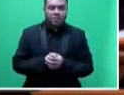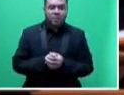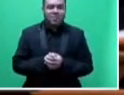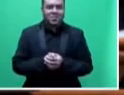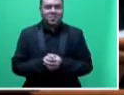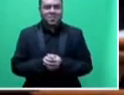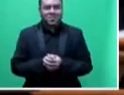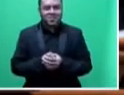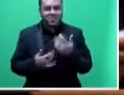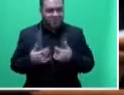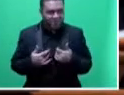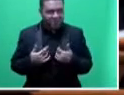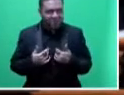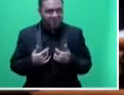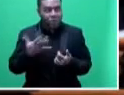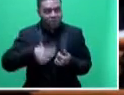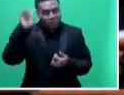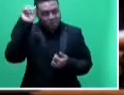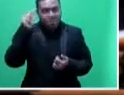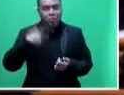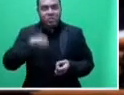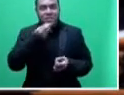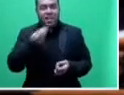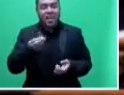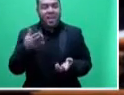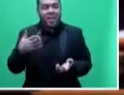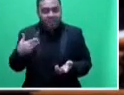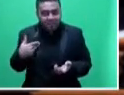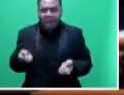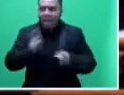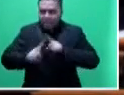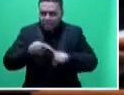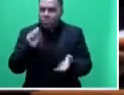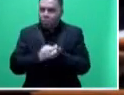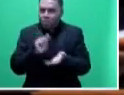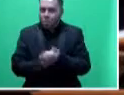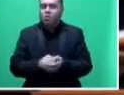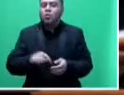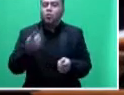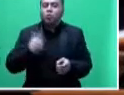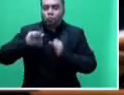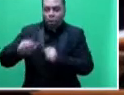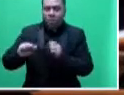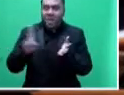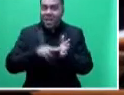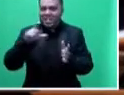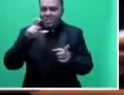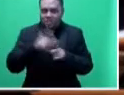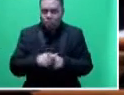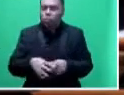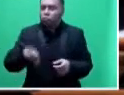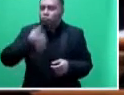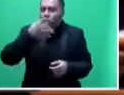provided. But we must also remember to eat healthy and exercise daily to prevent NCDs. We must drink a lot of water and continue to